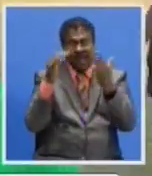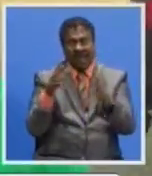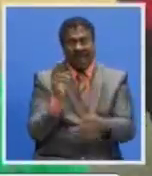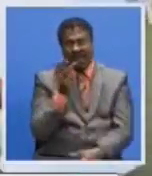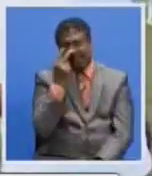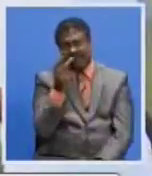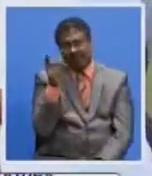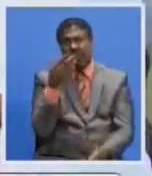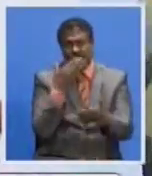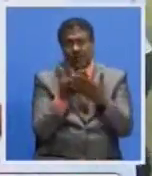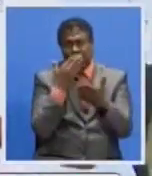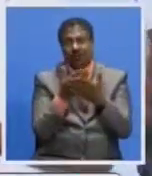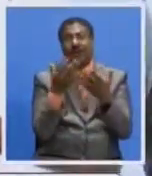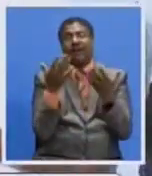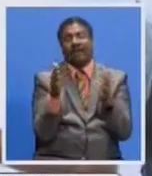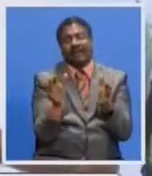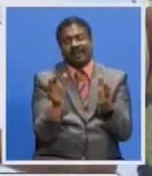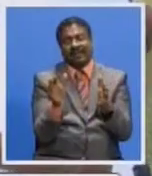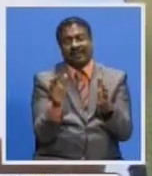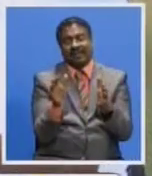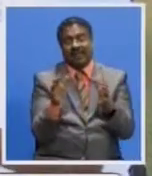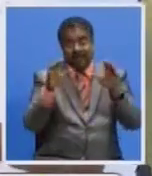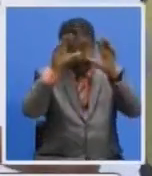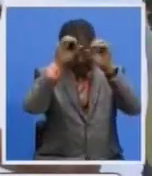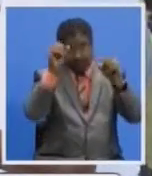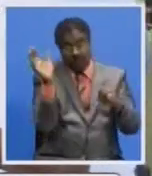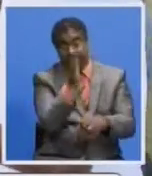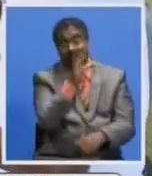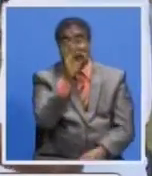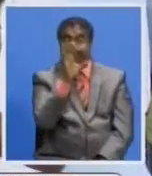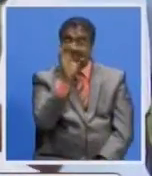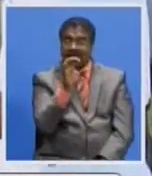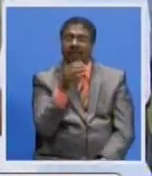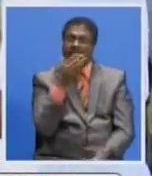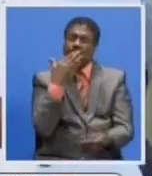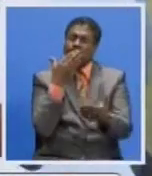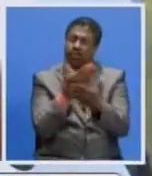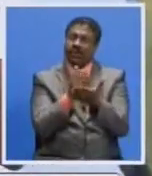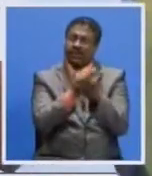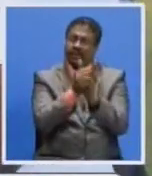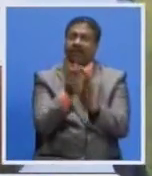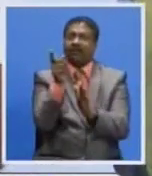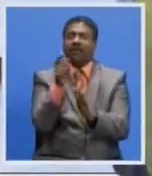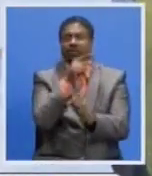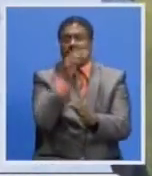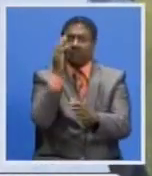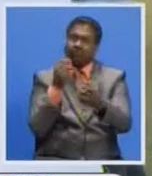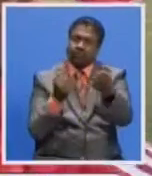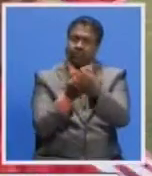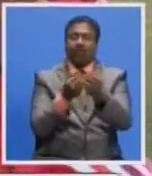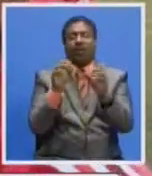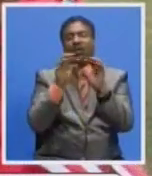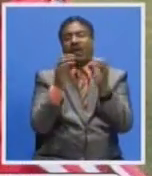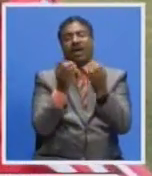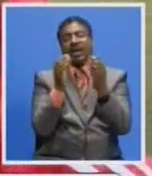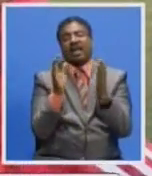season. FC Muza President Keith Mwemba has welcomed the initiative and called for more support towards the organizers. I think